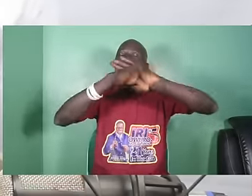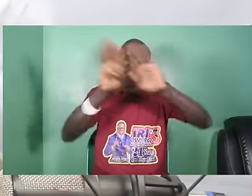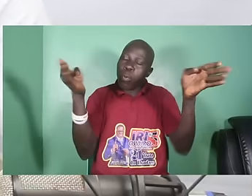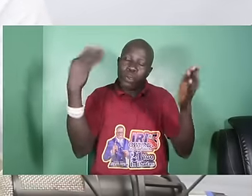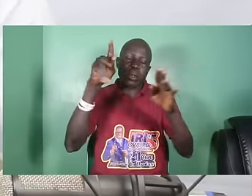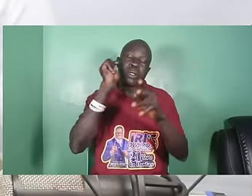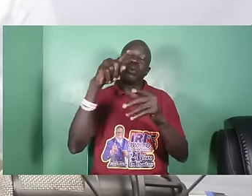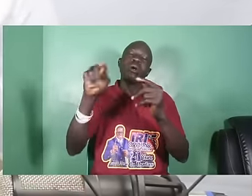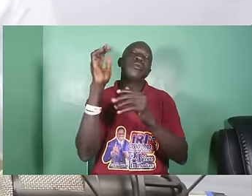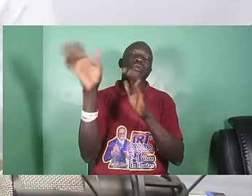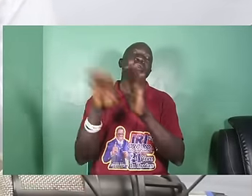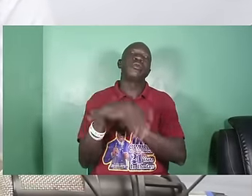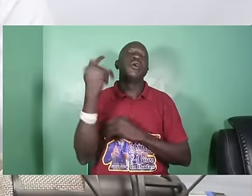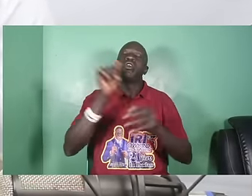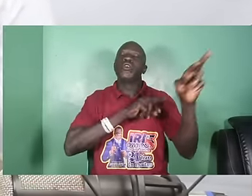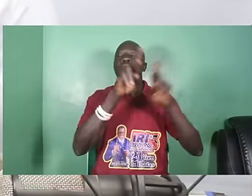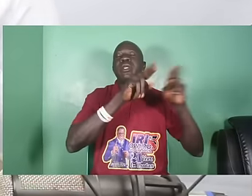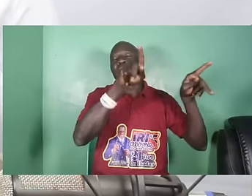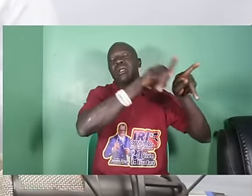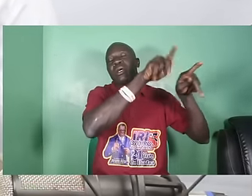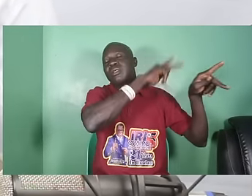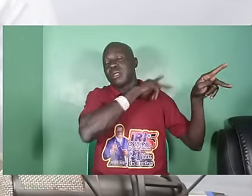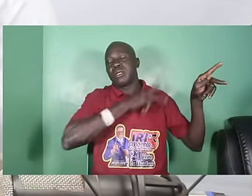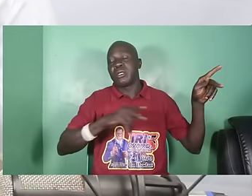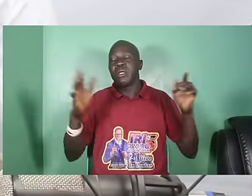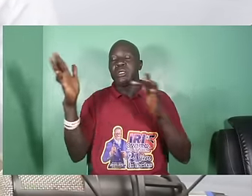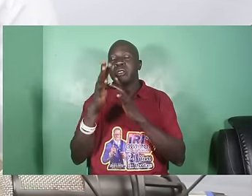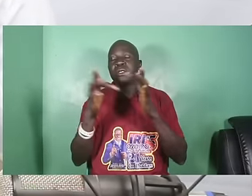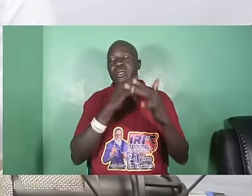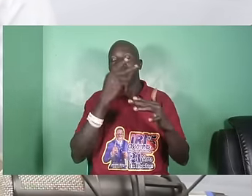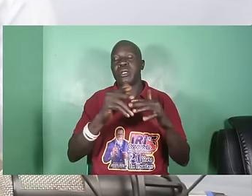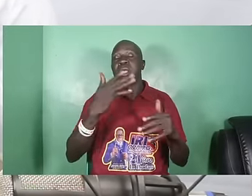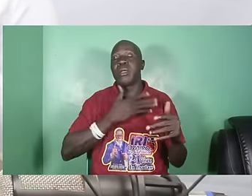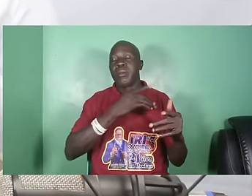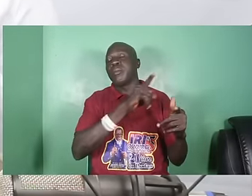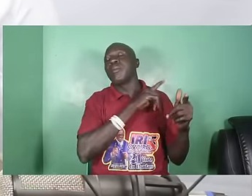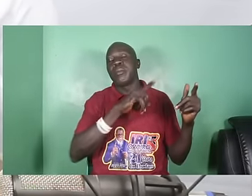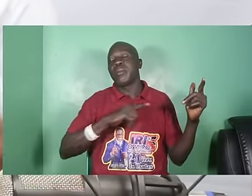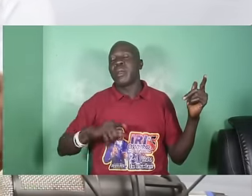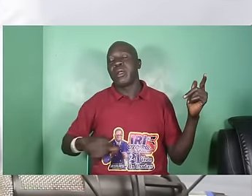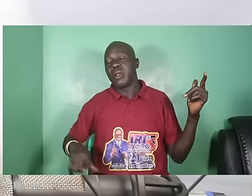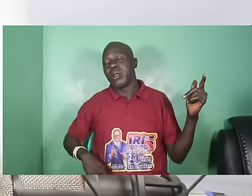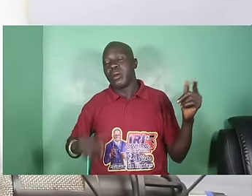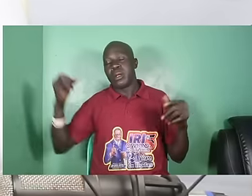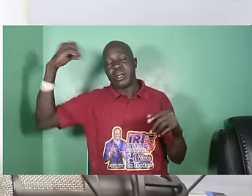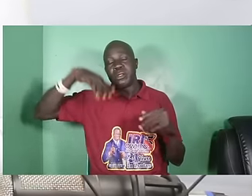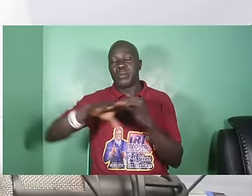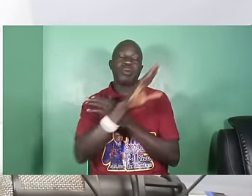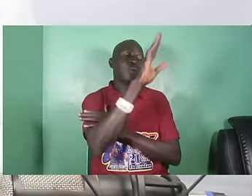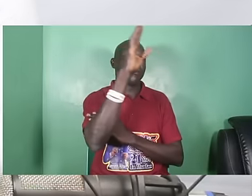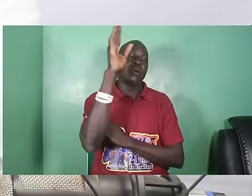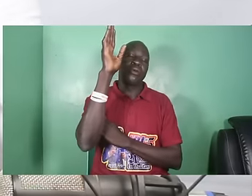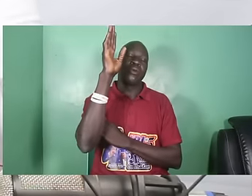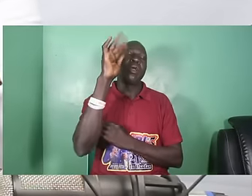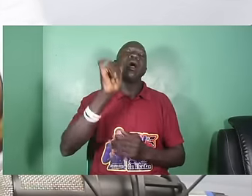kwa eri. Amen. What does she be about? Amen. Yes. Uluawa. Jesus name and love. By the grace of